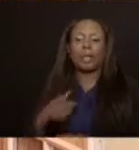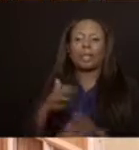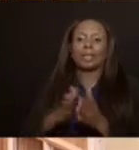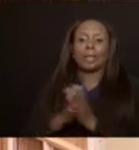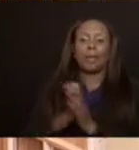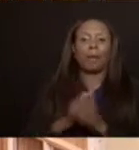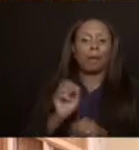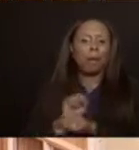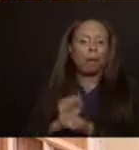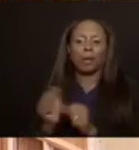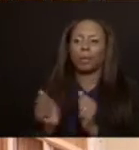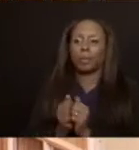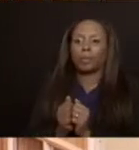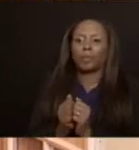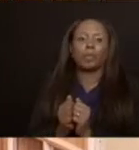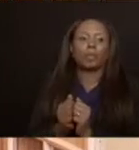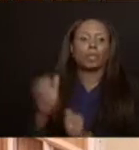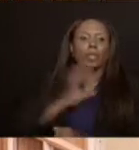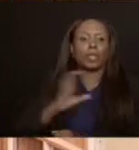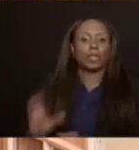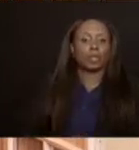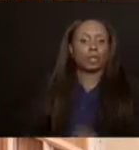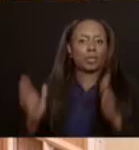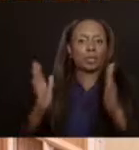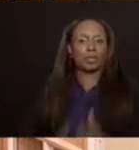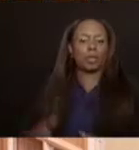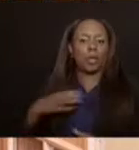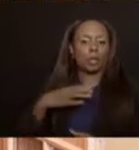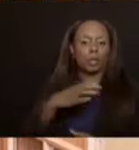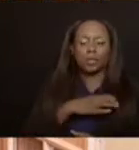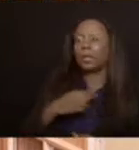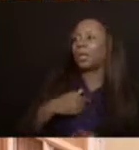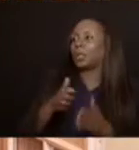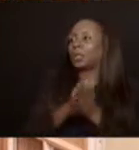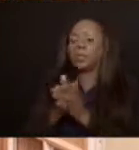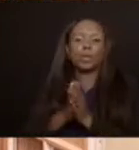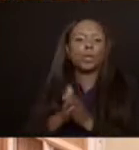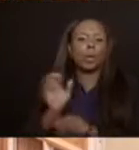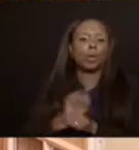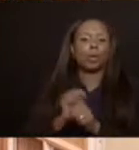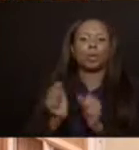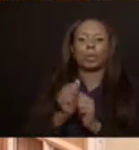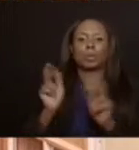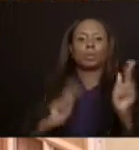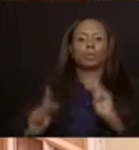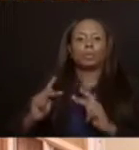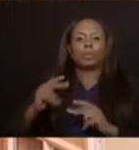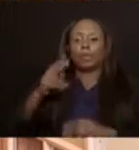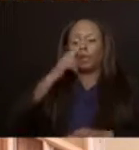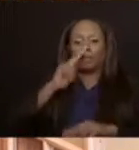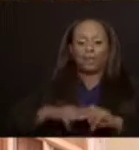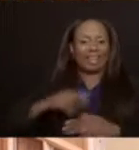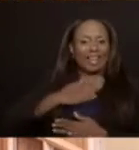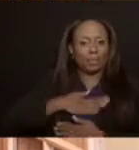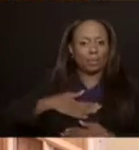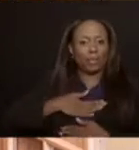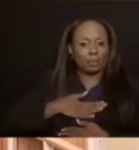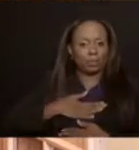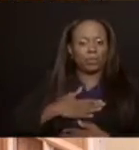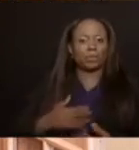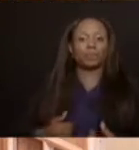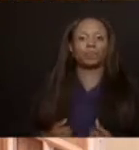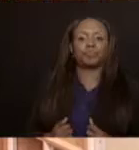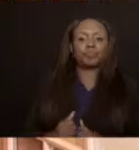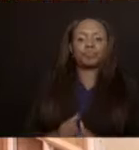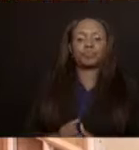I look forward to also working with those in the entertainment sector to see how we can create safe zones for persons who